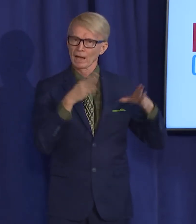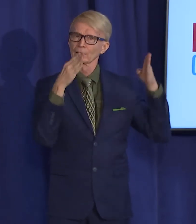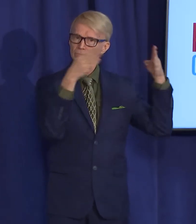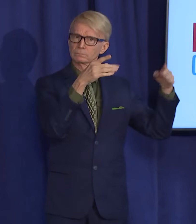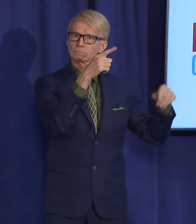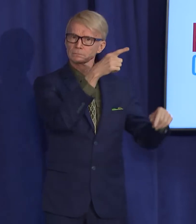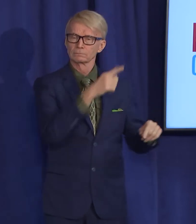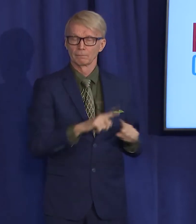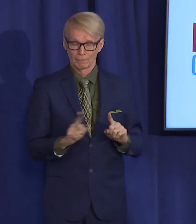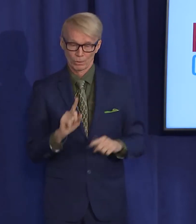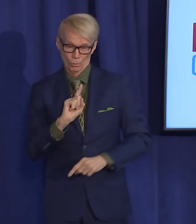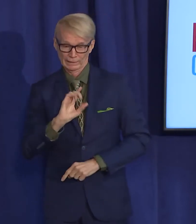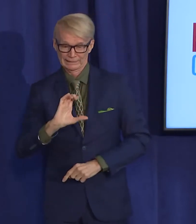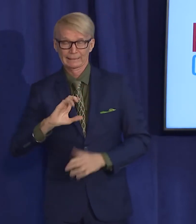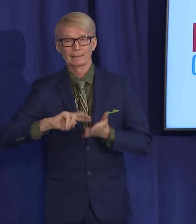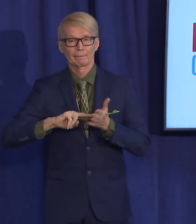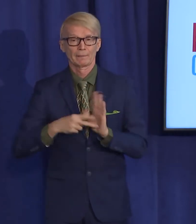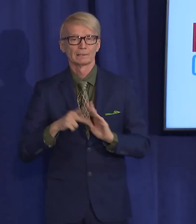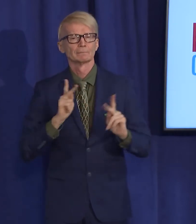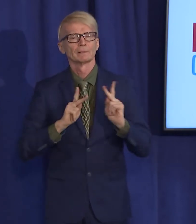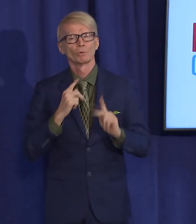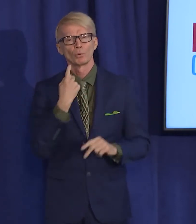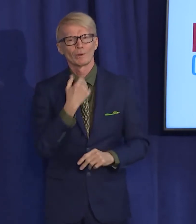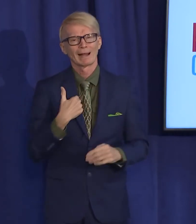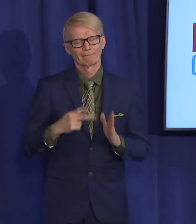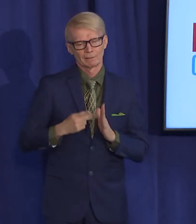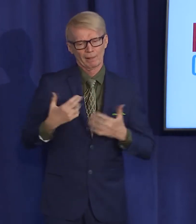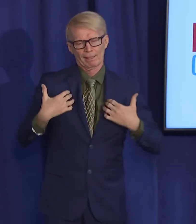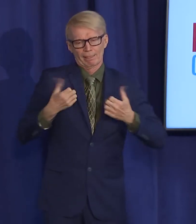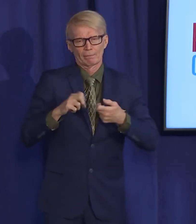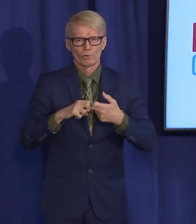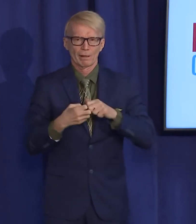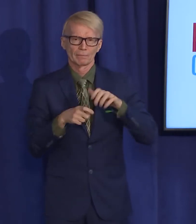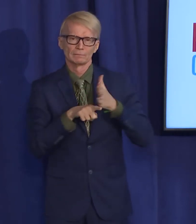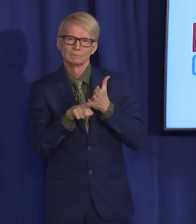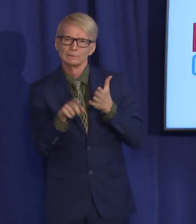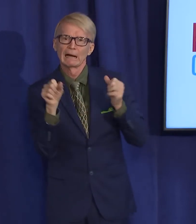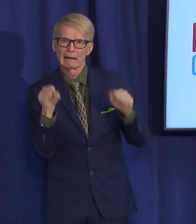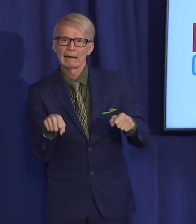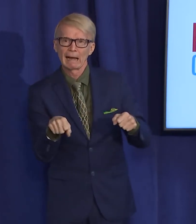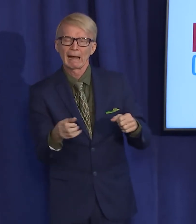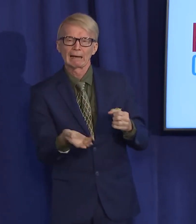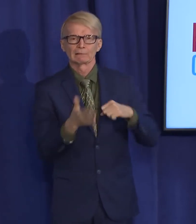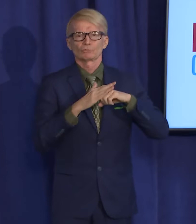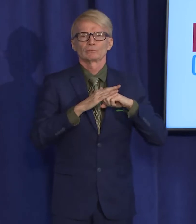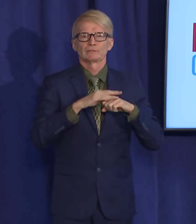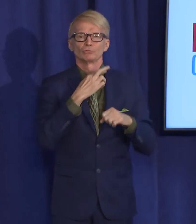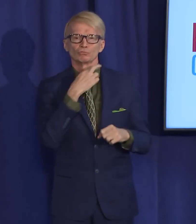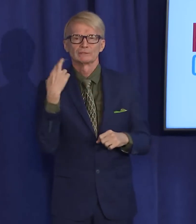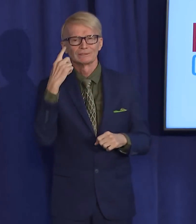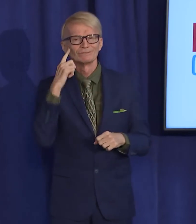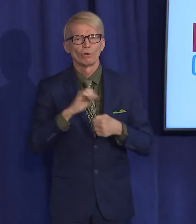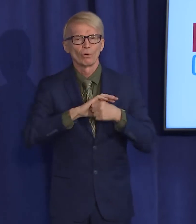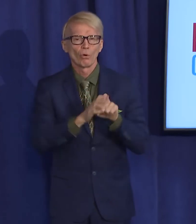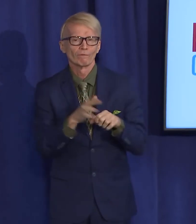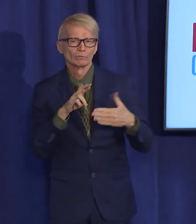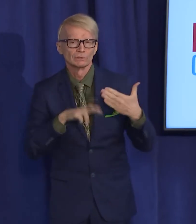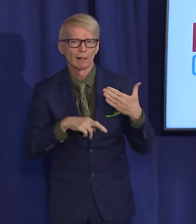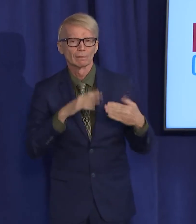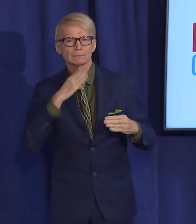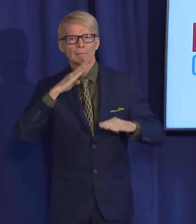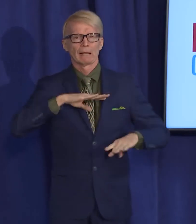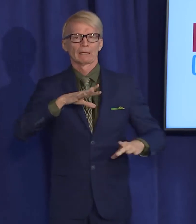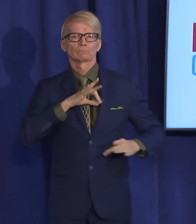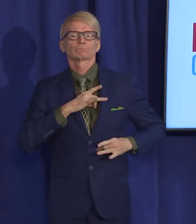include Chicagoans with underlying conditions that put them at increased risk for severe COVID outcomes. It also includes other essential workers